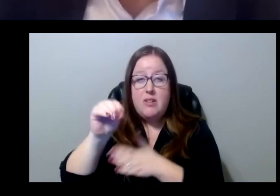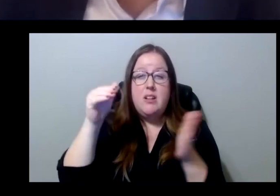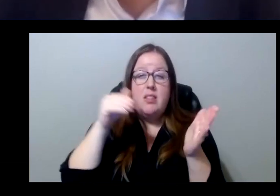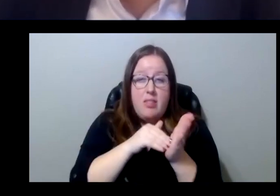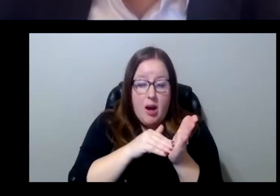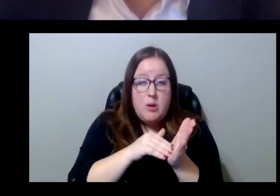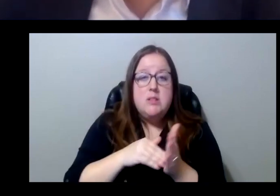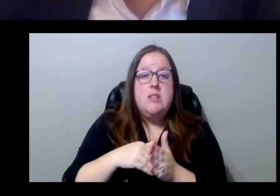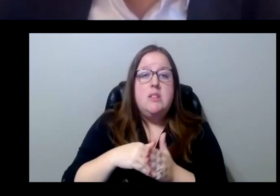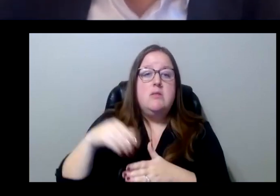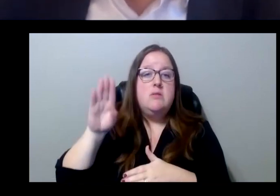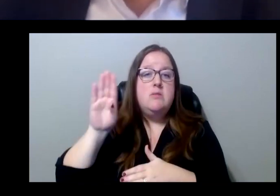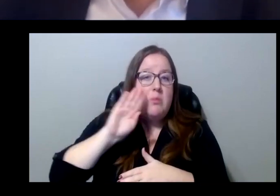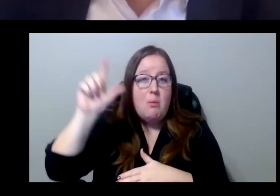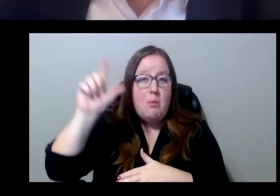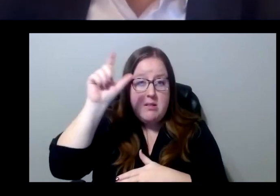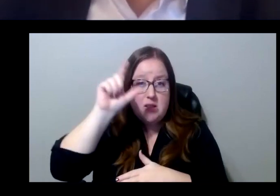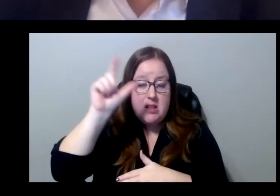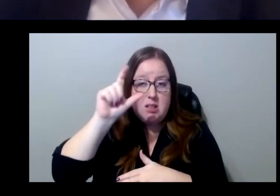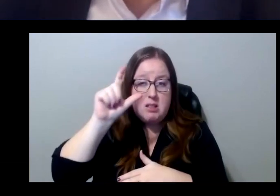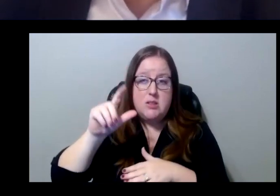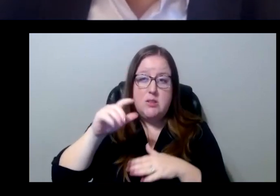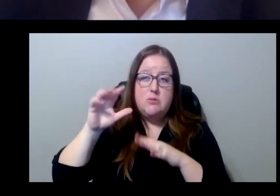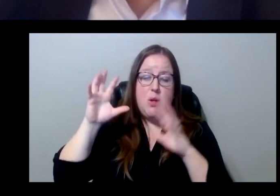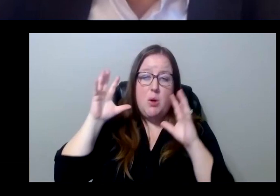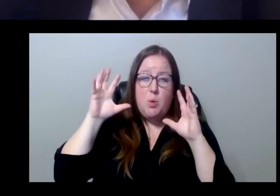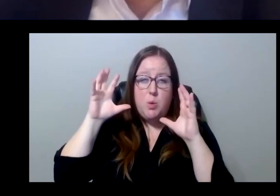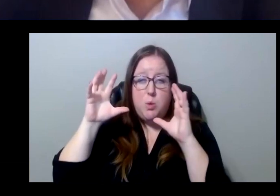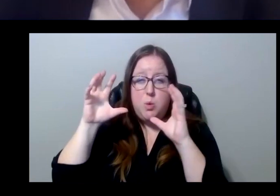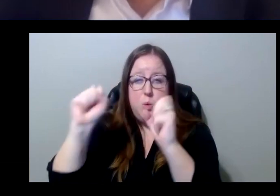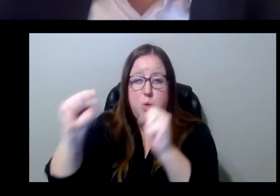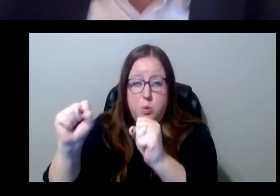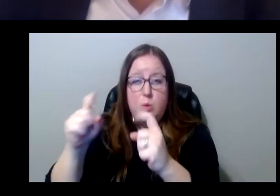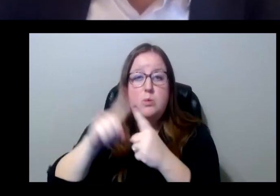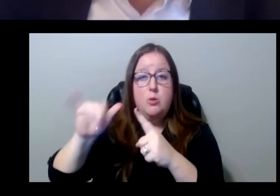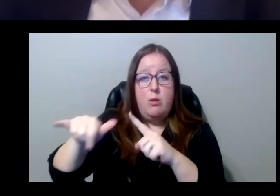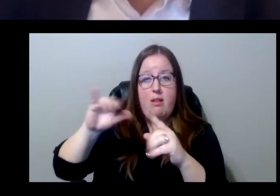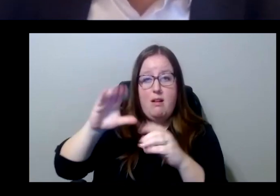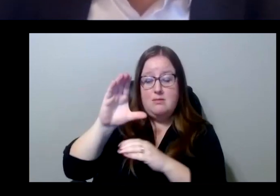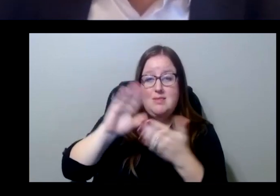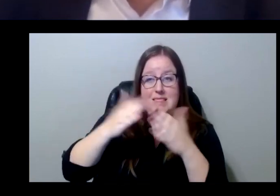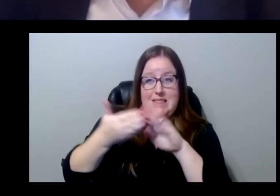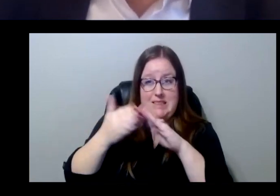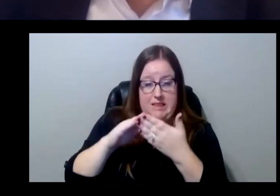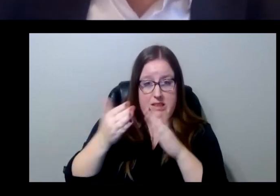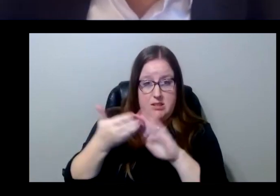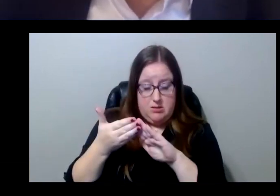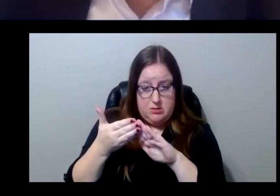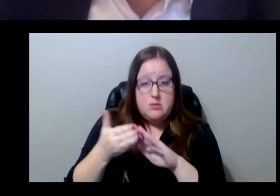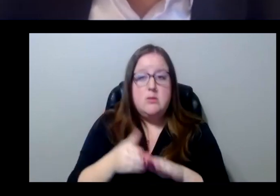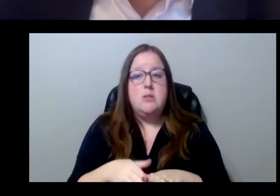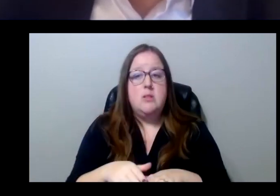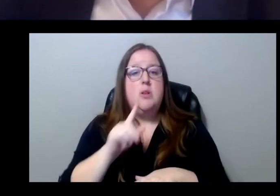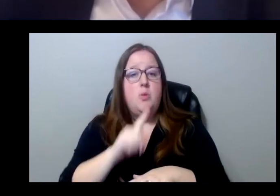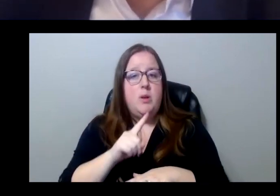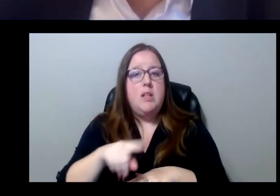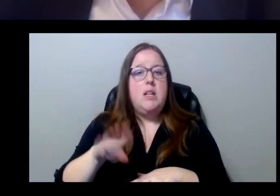but Prijedor also was the name of the largest city, which had about 50,000 people. Kozarac had roughly 27,000